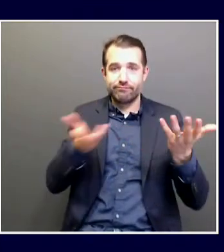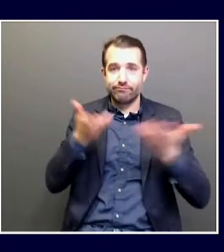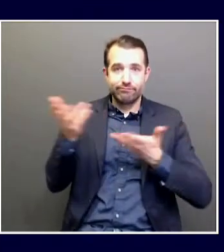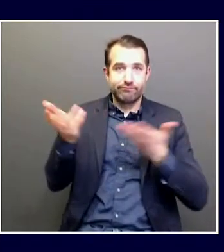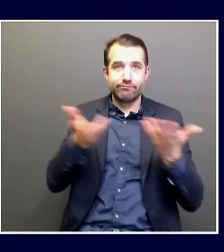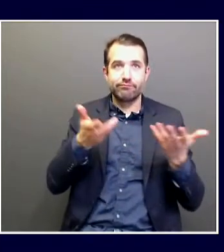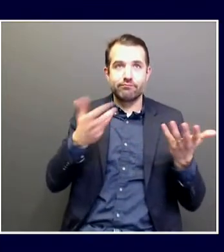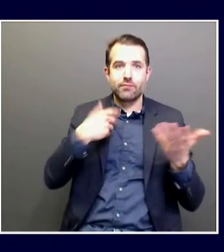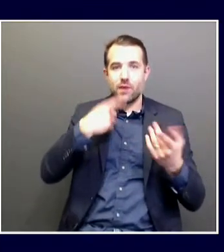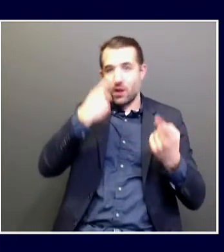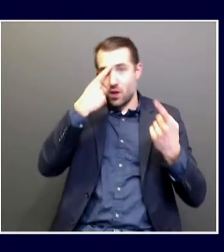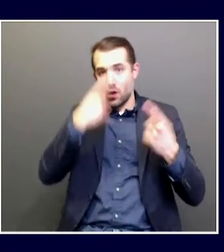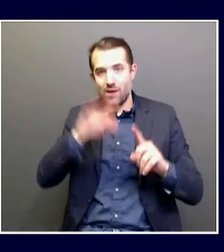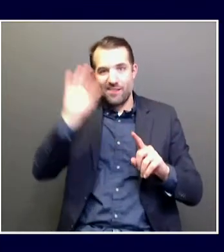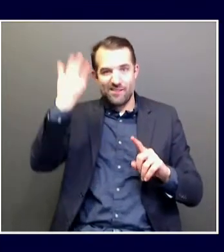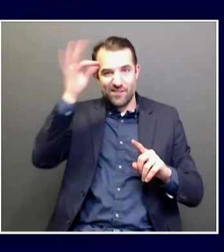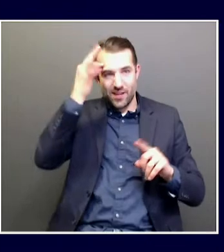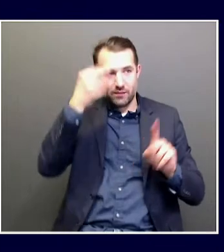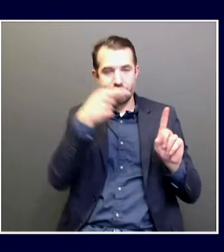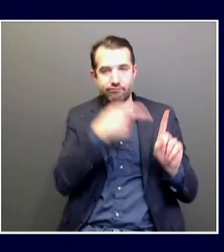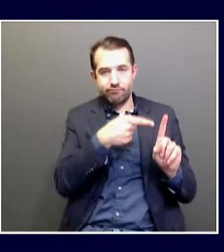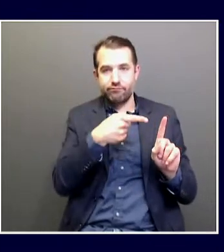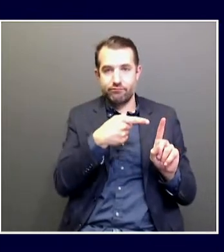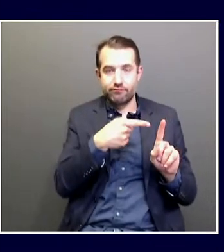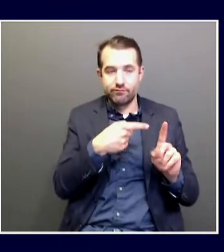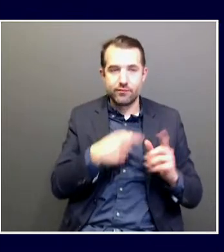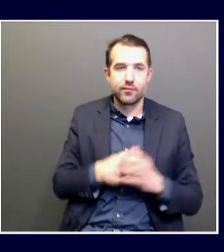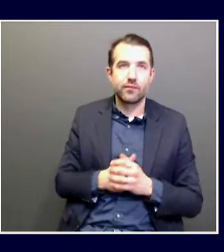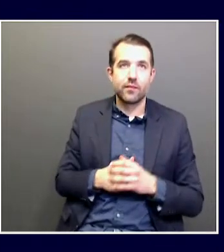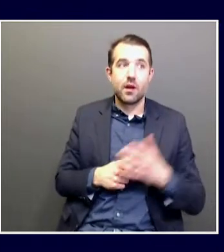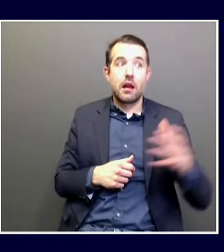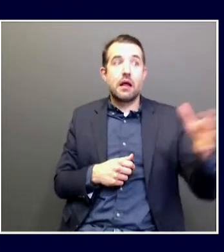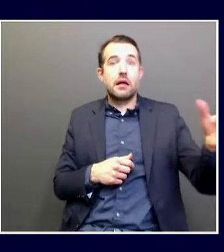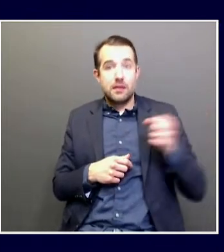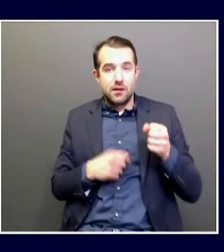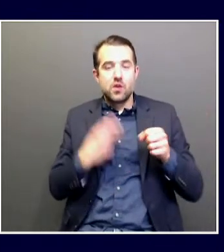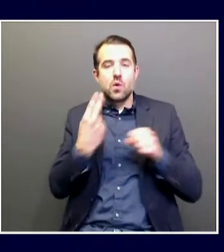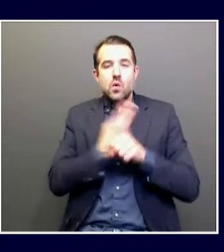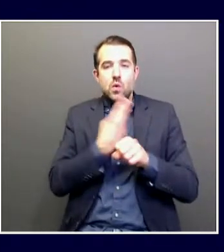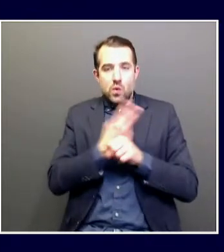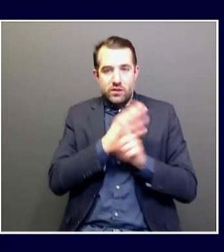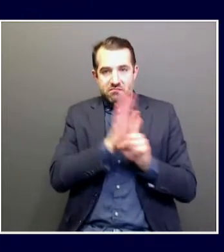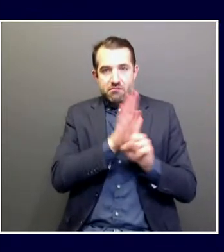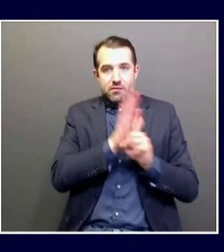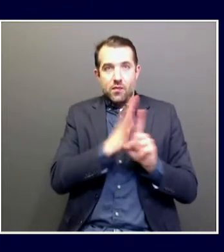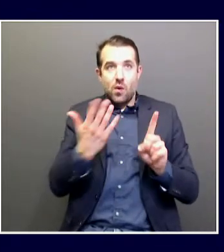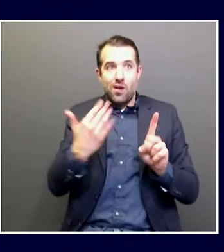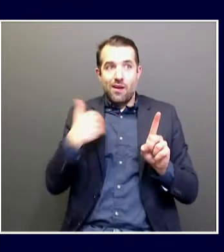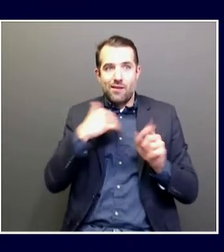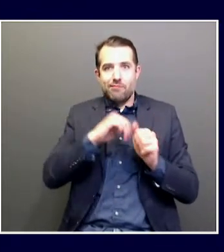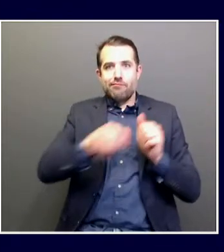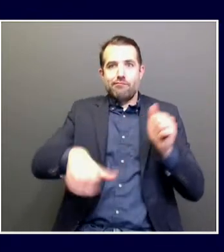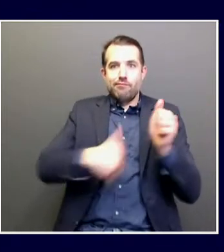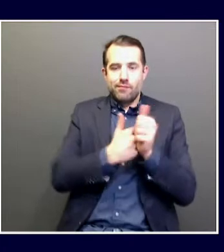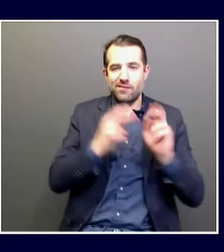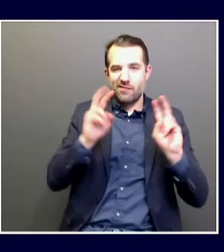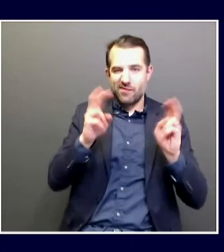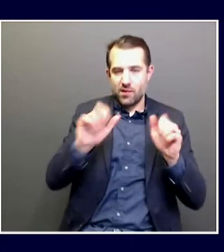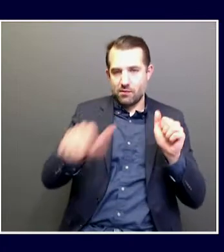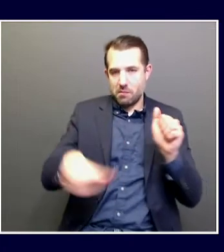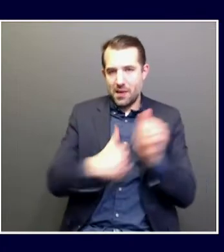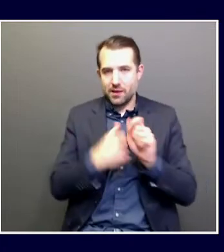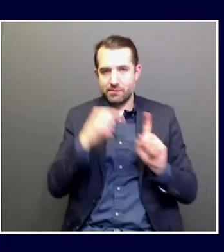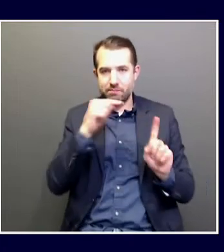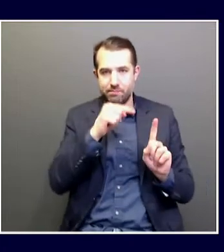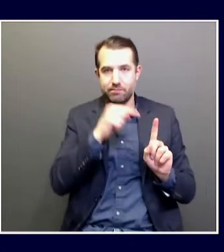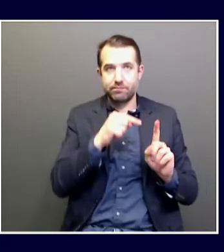local option, that's when these resources will come in. So it is always a case when there is a facility-to-facility